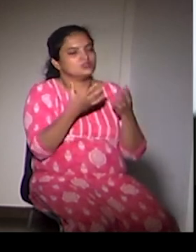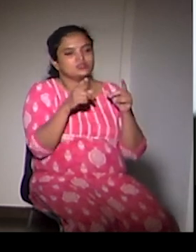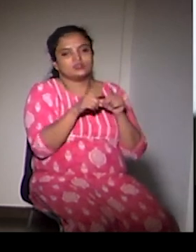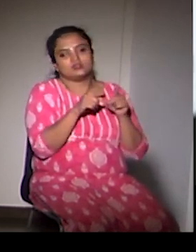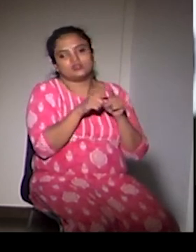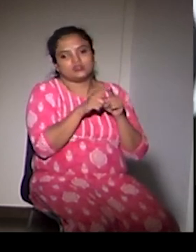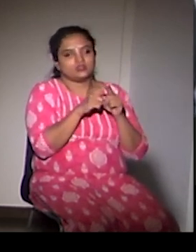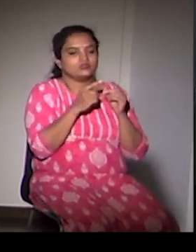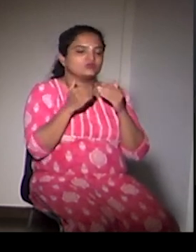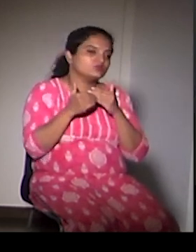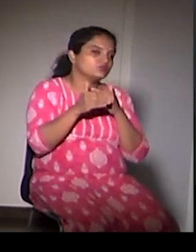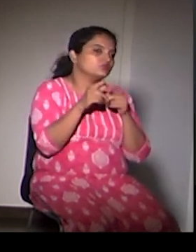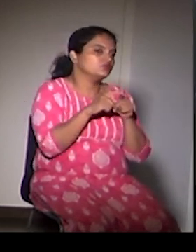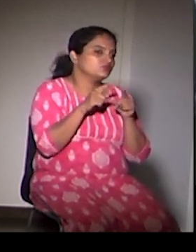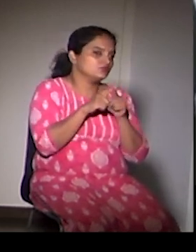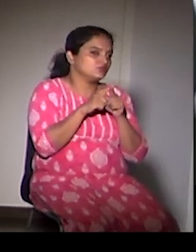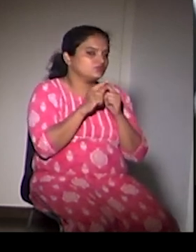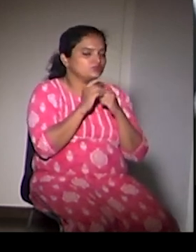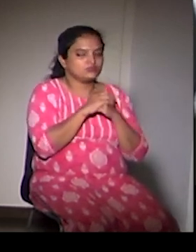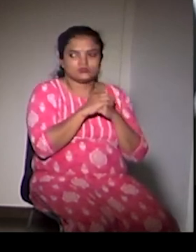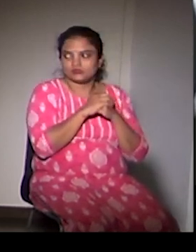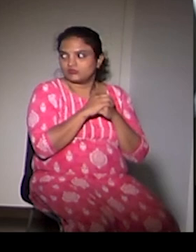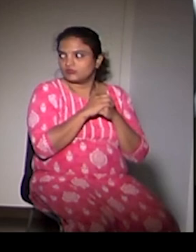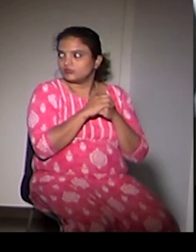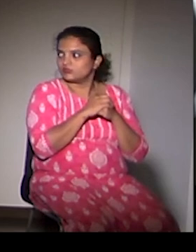work in that part of India.